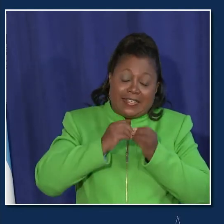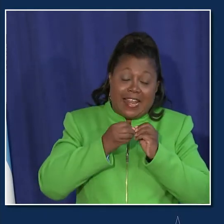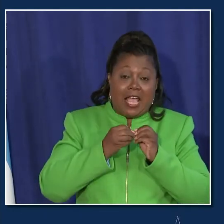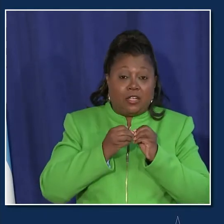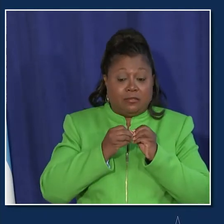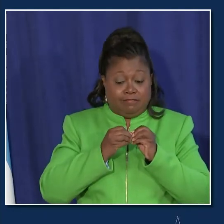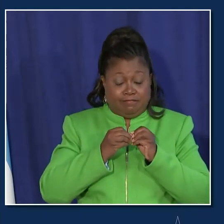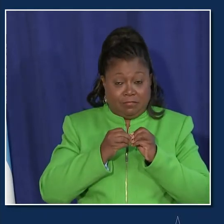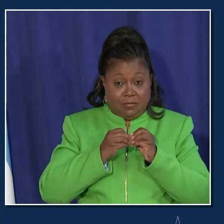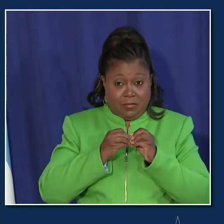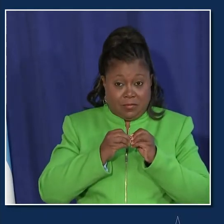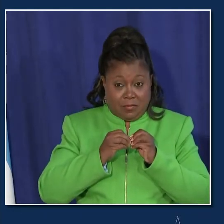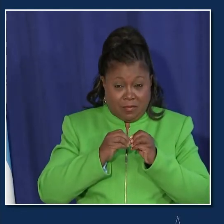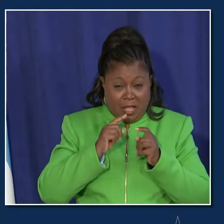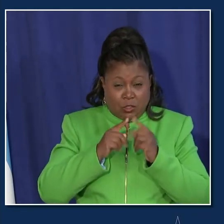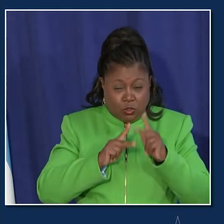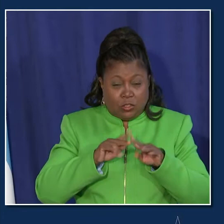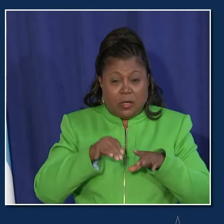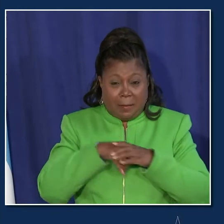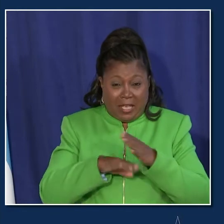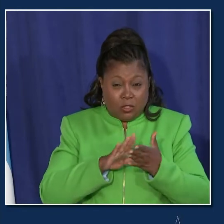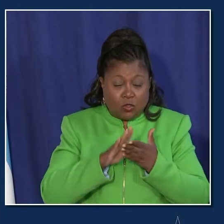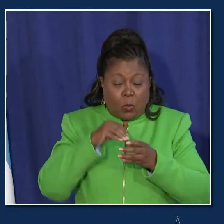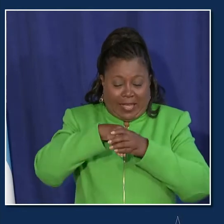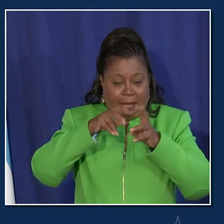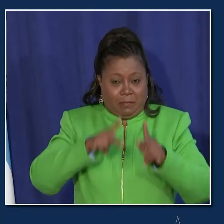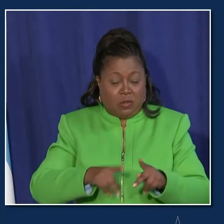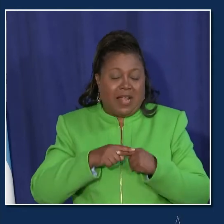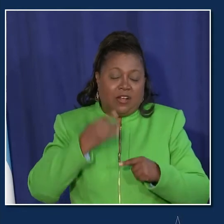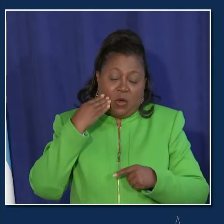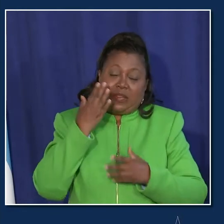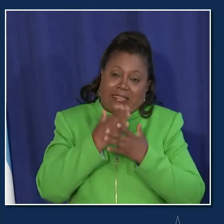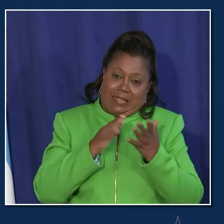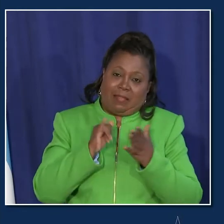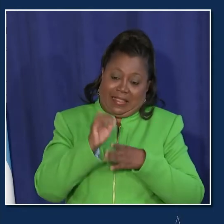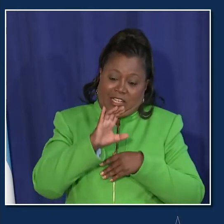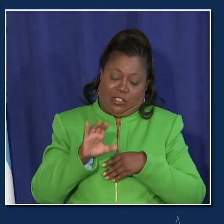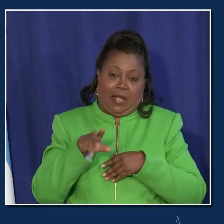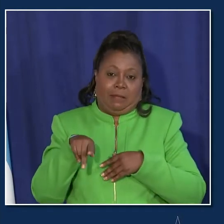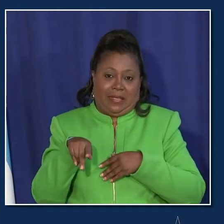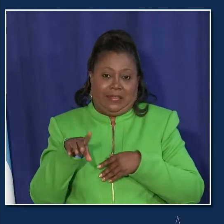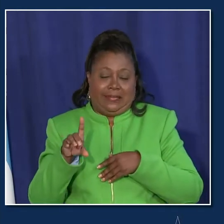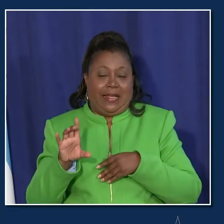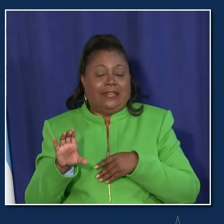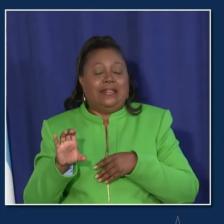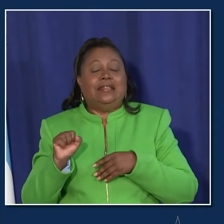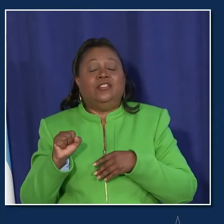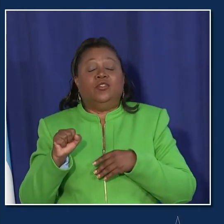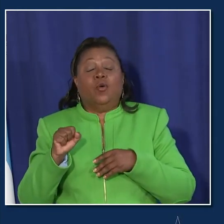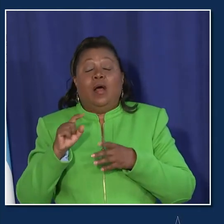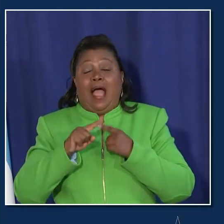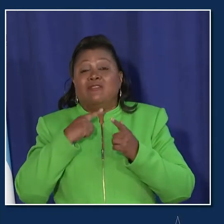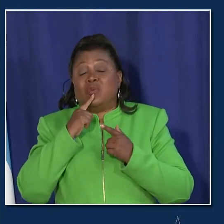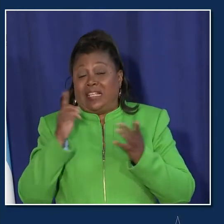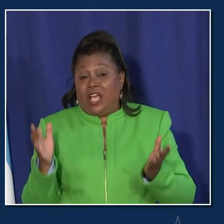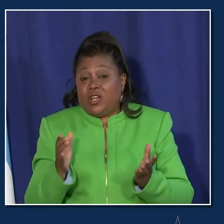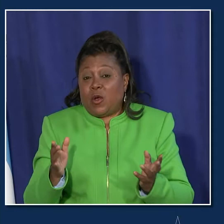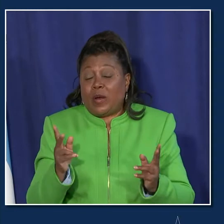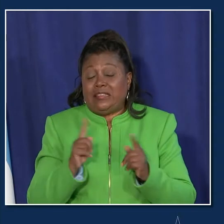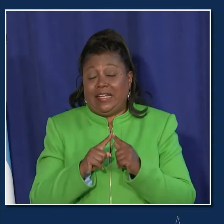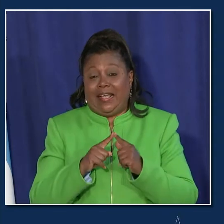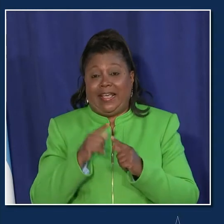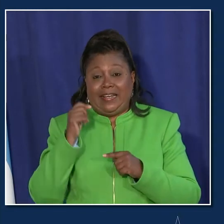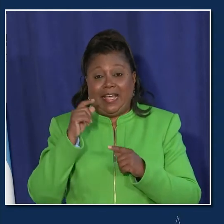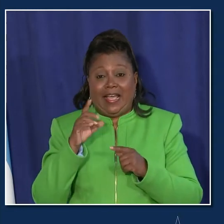perspective, children should be in school in person. And I think this is something that the Chicago Department of Public Health has been really encouraging in